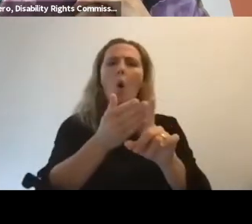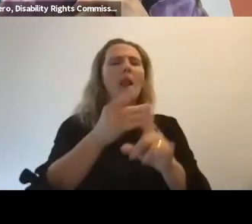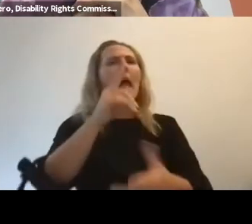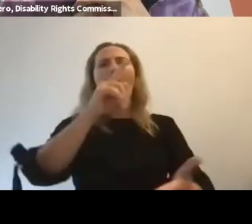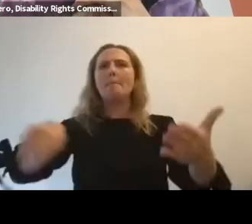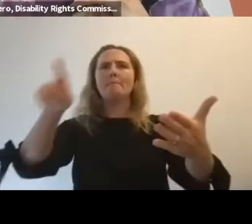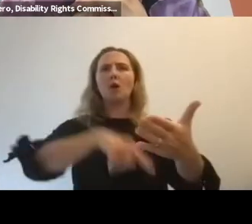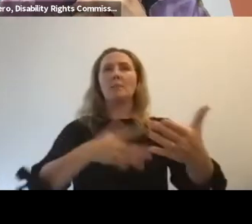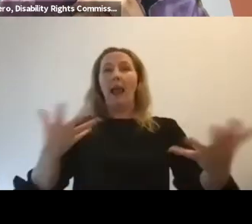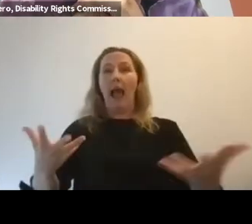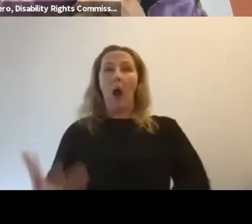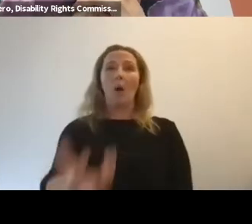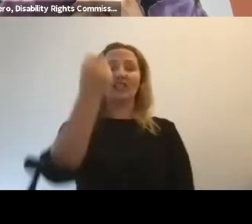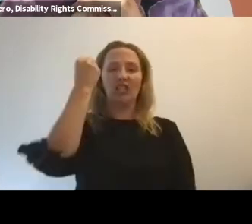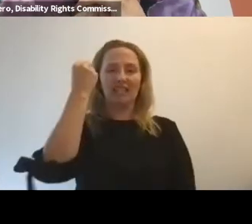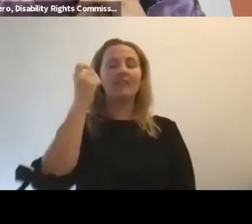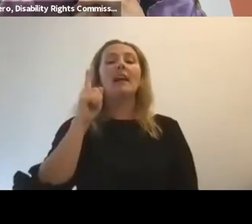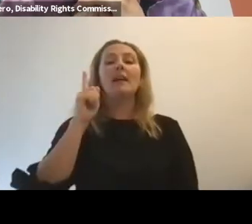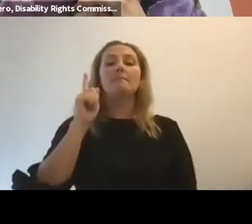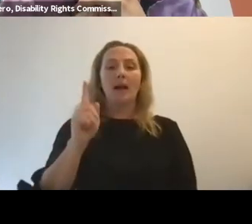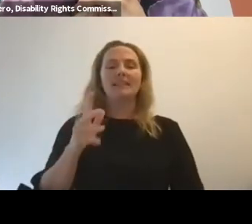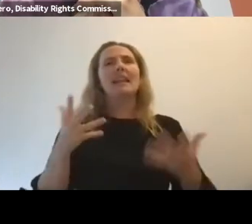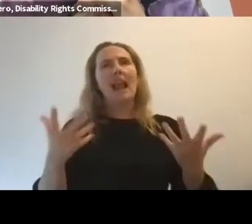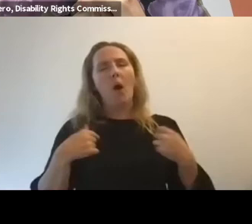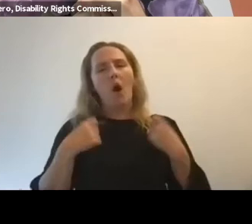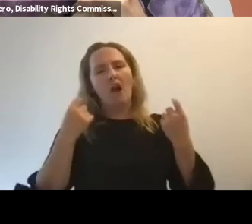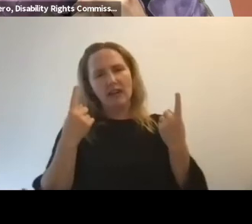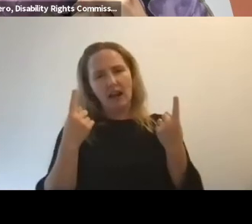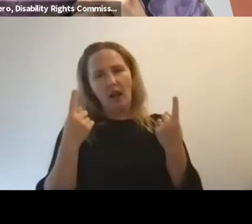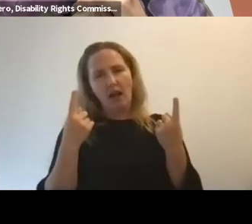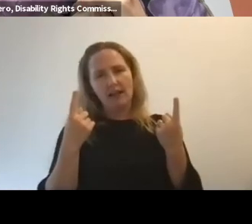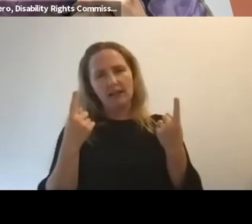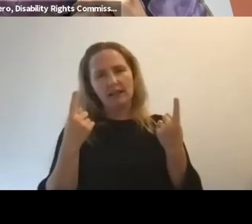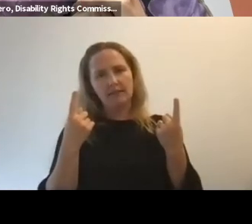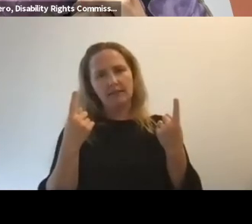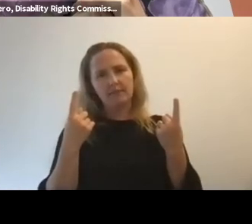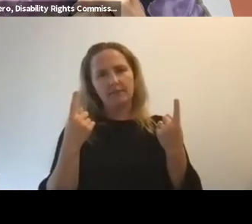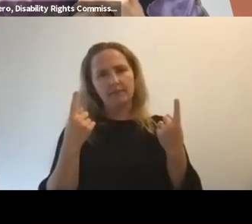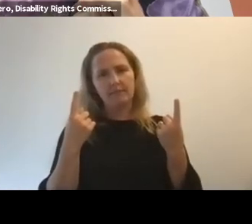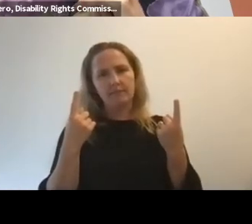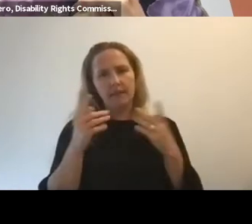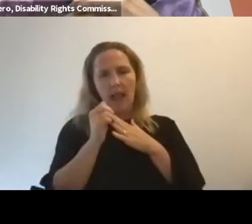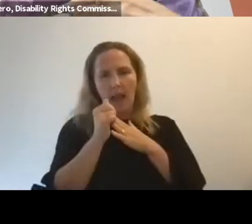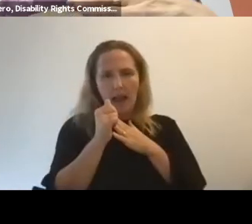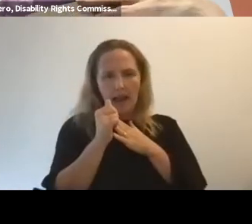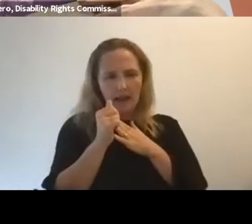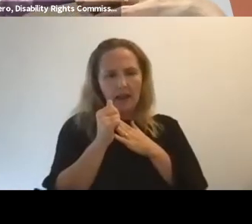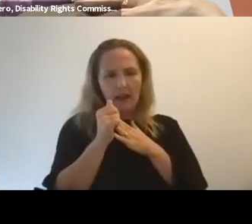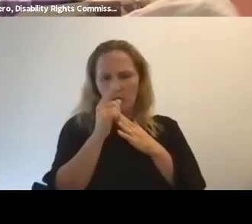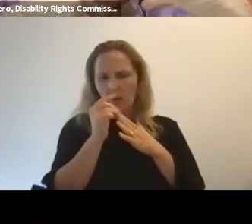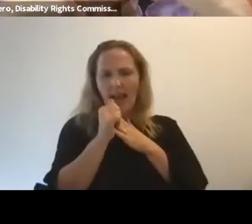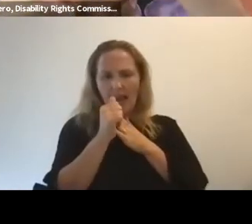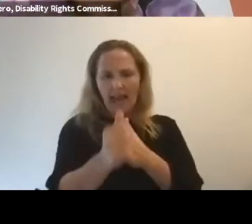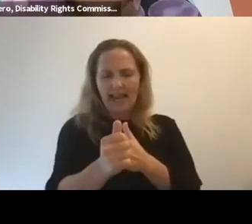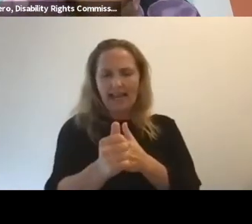to think that actually there's a degree of, you know, leading, and really leading in